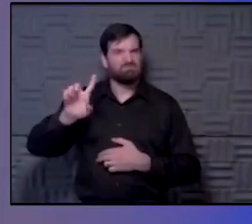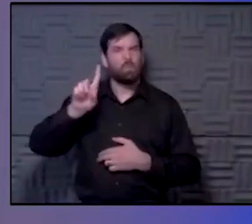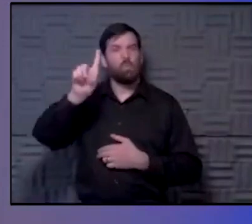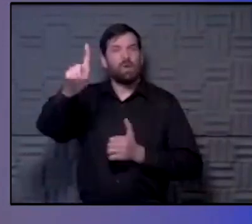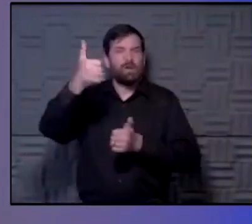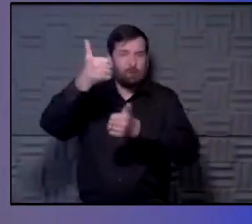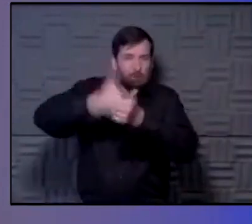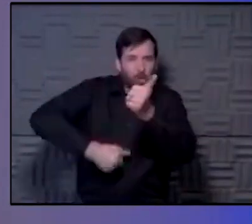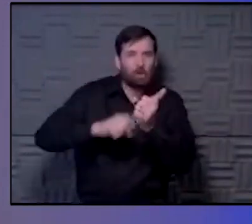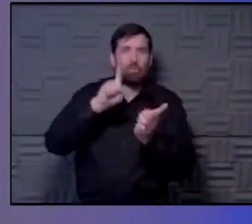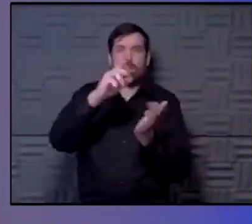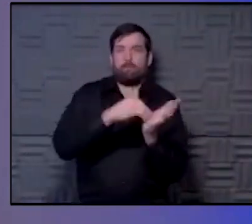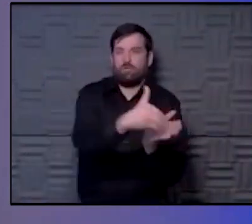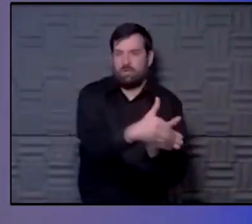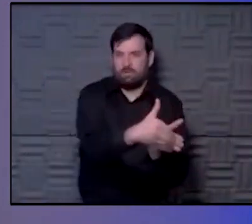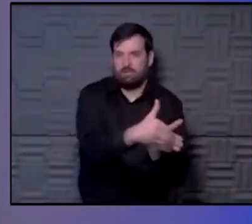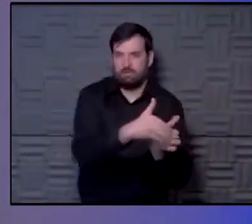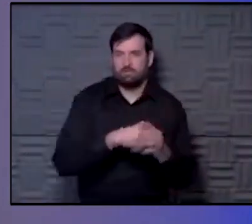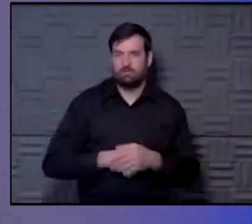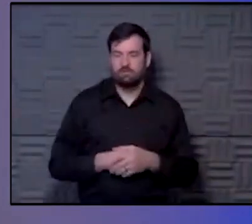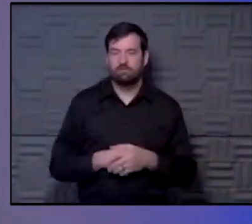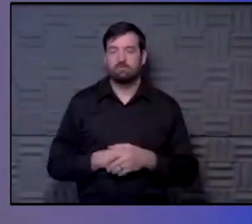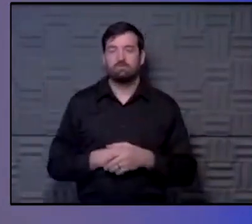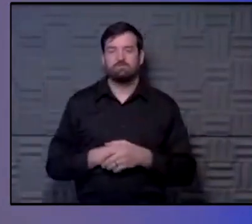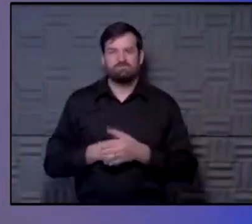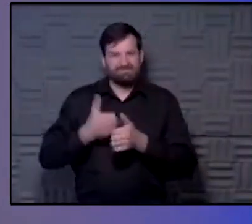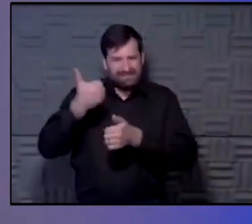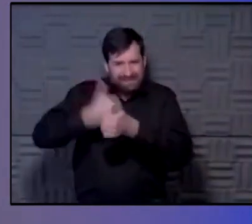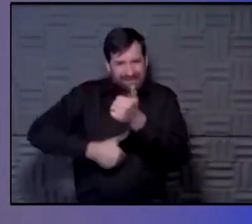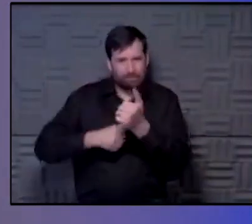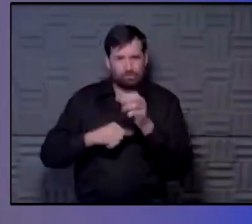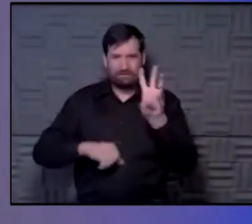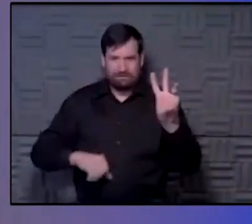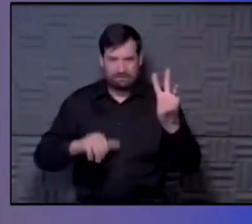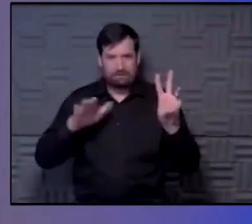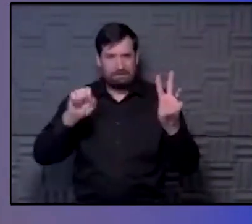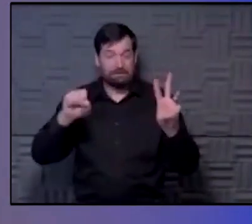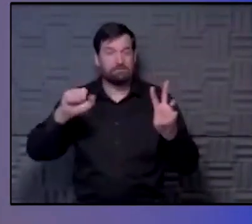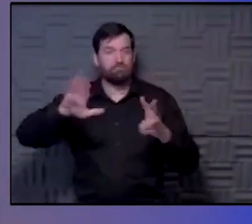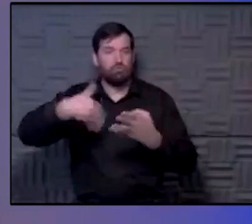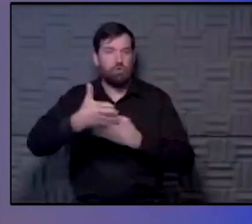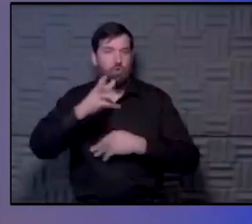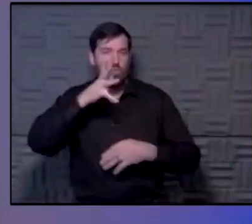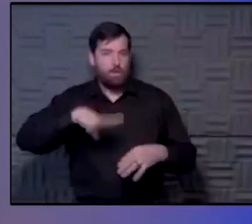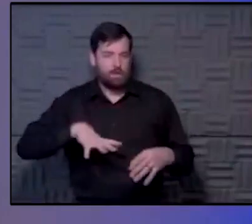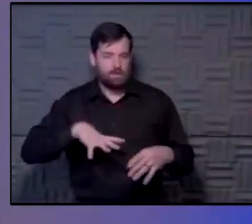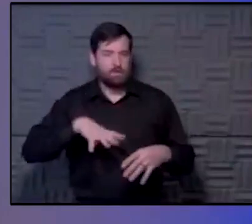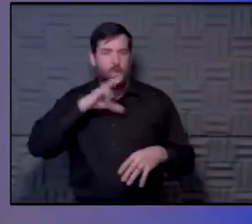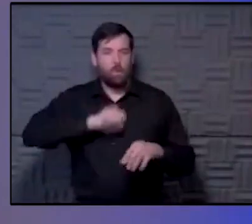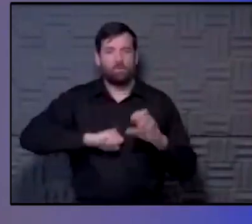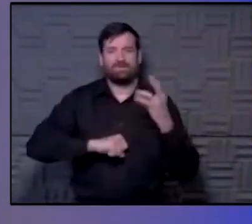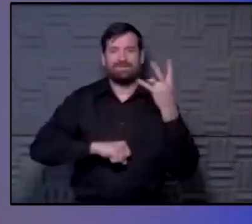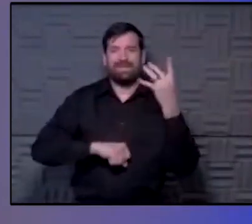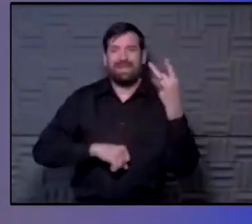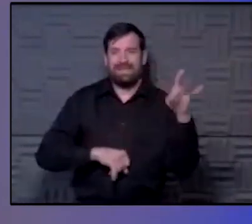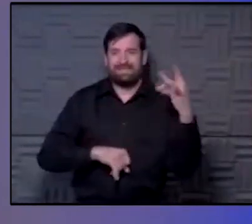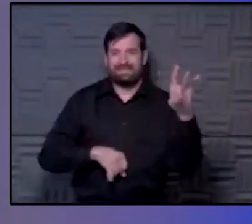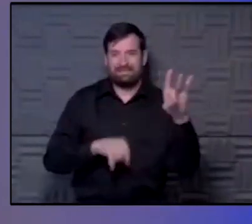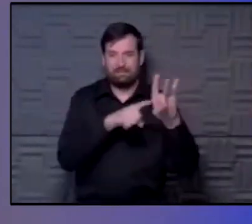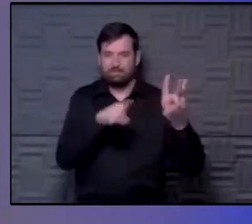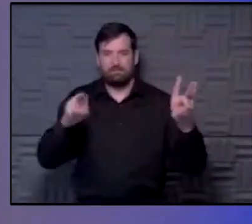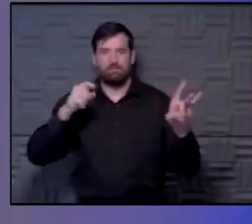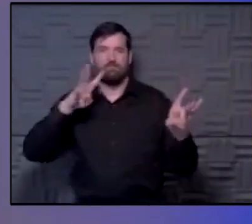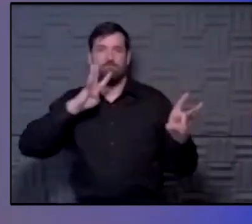and so we dissected those individual cases. They were all in women. I believe 18 to 48 was the age